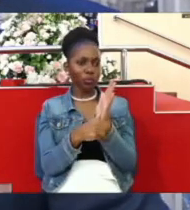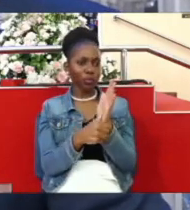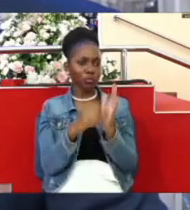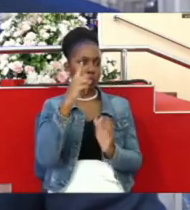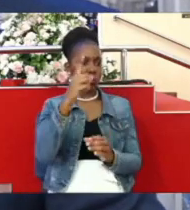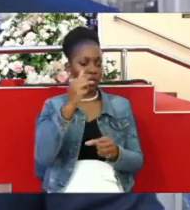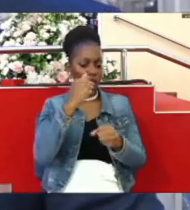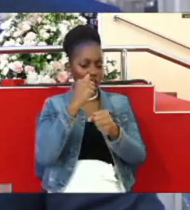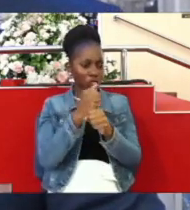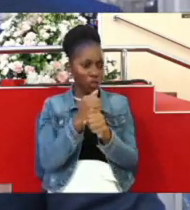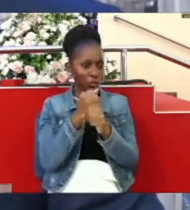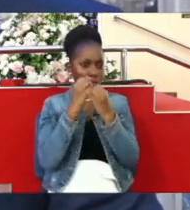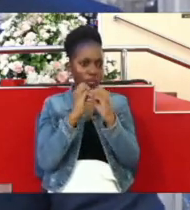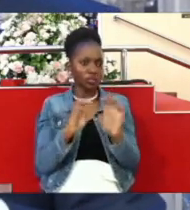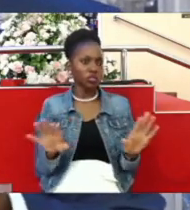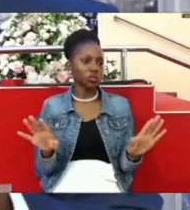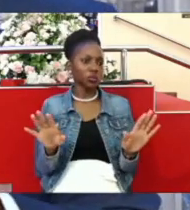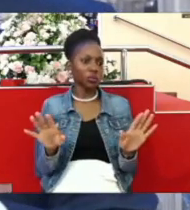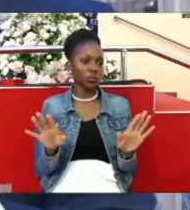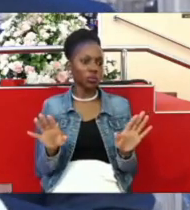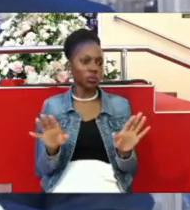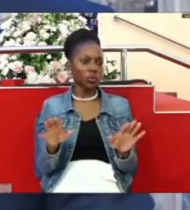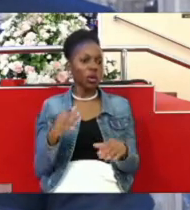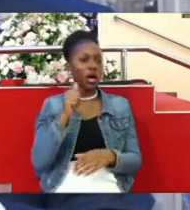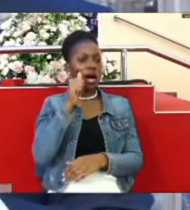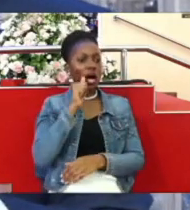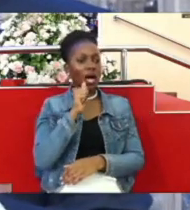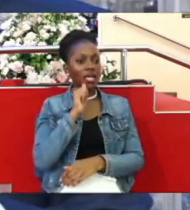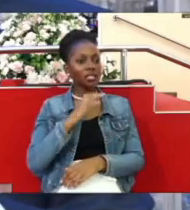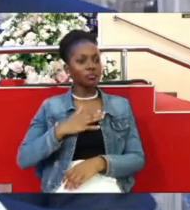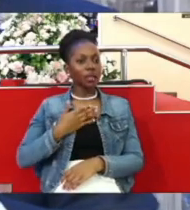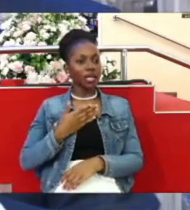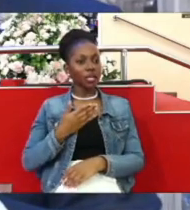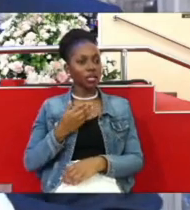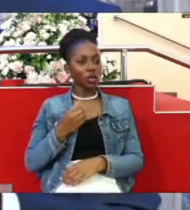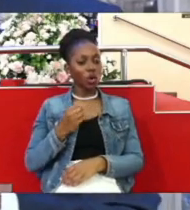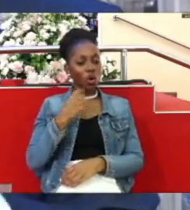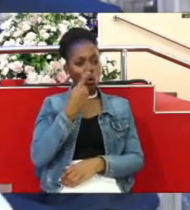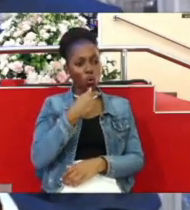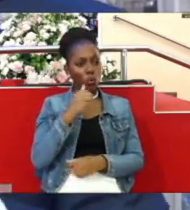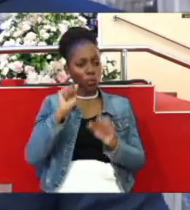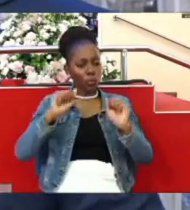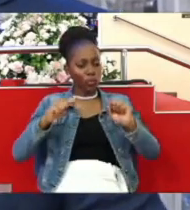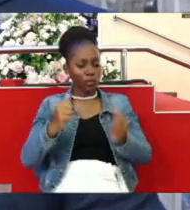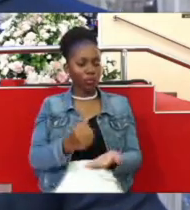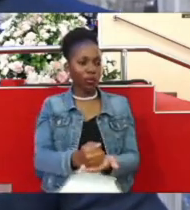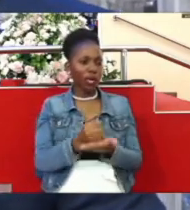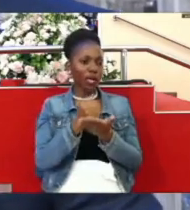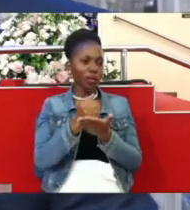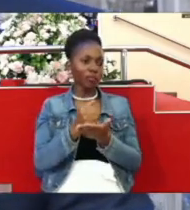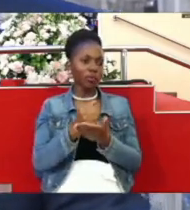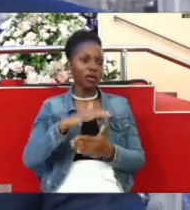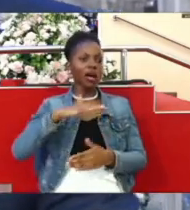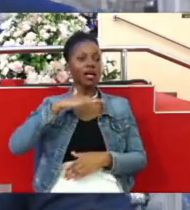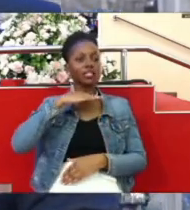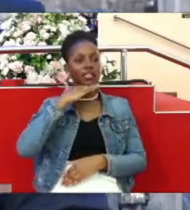job. My auntie who wanted to cook for our wedding, now she has passed on.